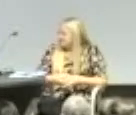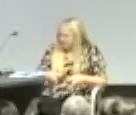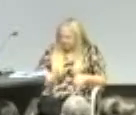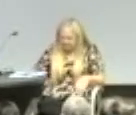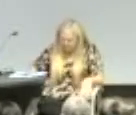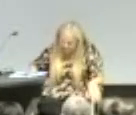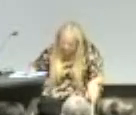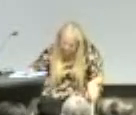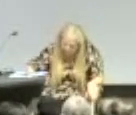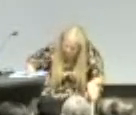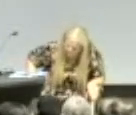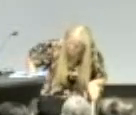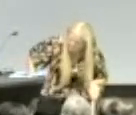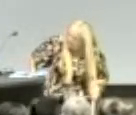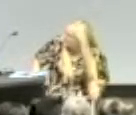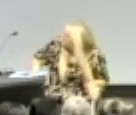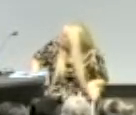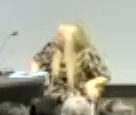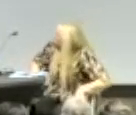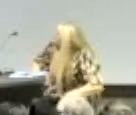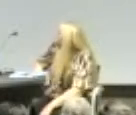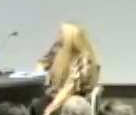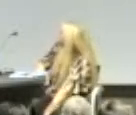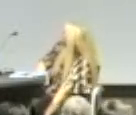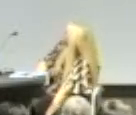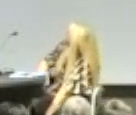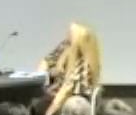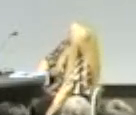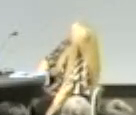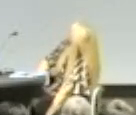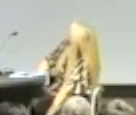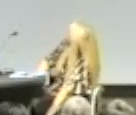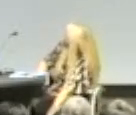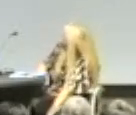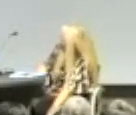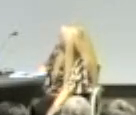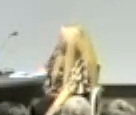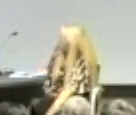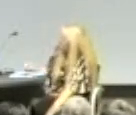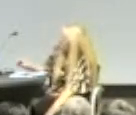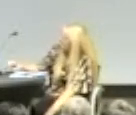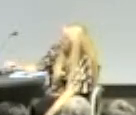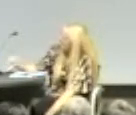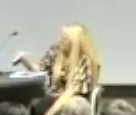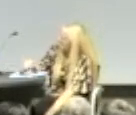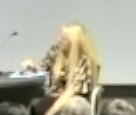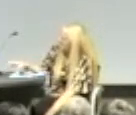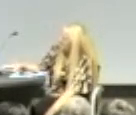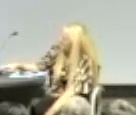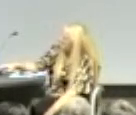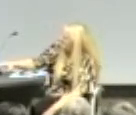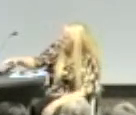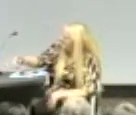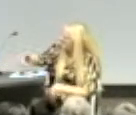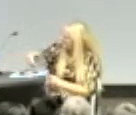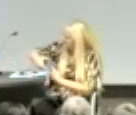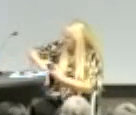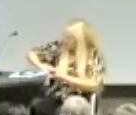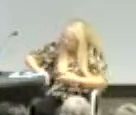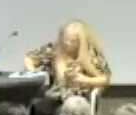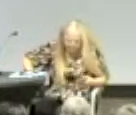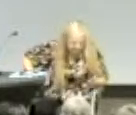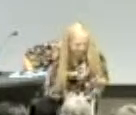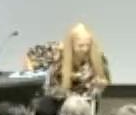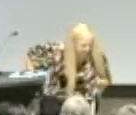participating together and getting involved. So we're going to hang out because we're all going to go to the social,